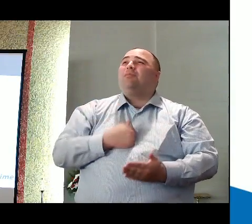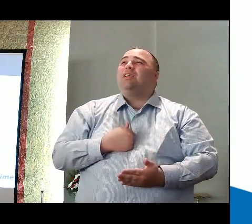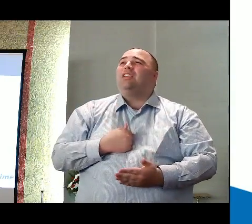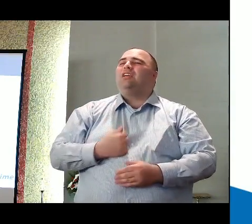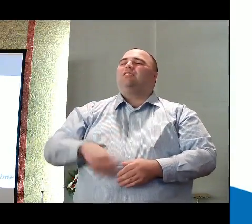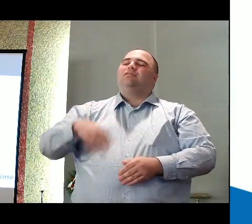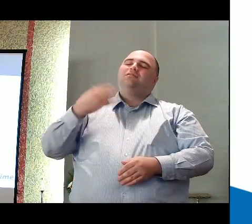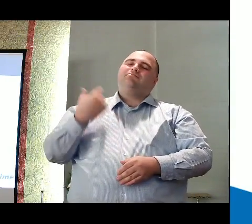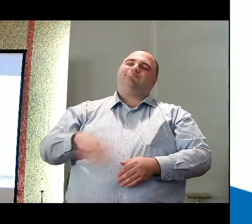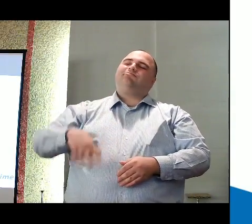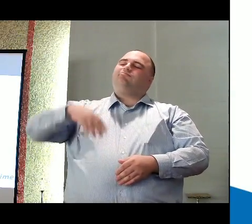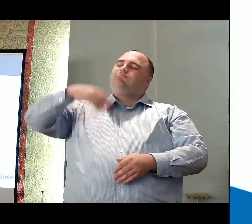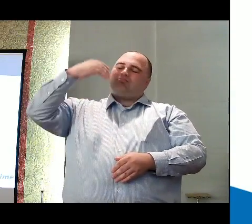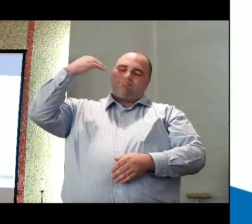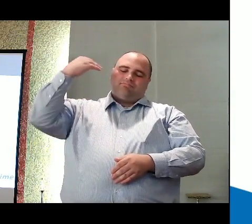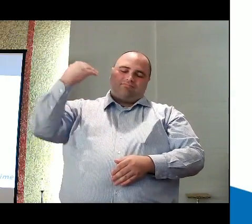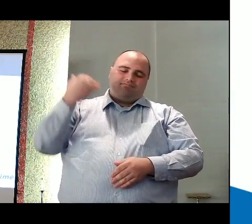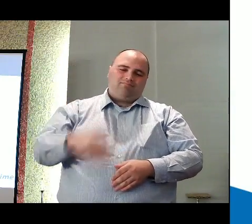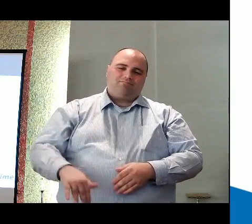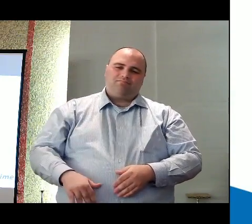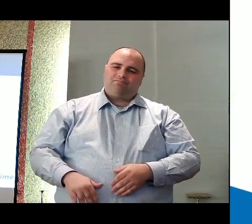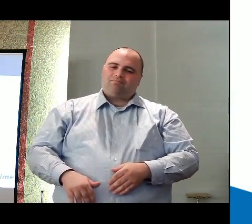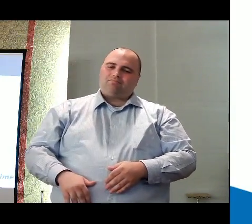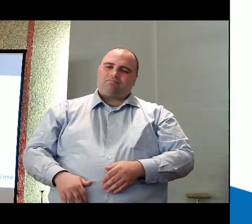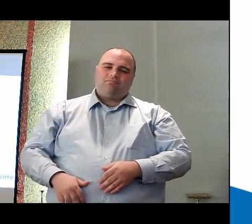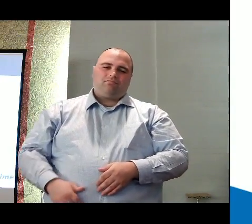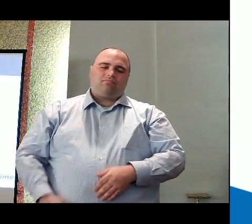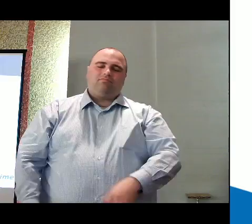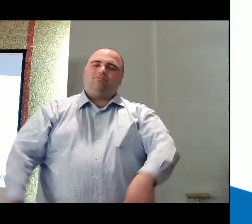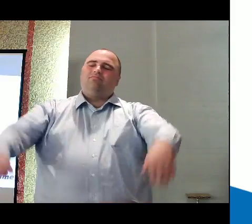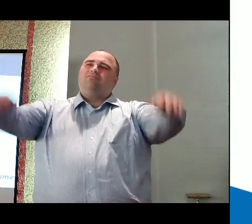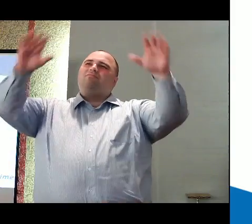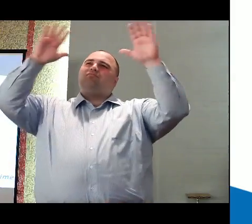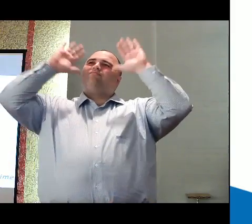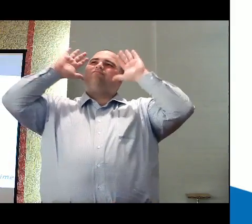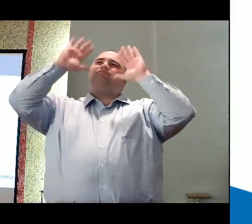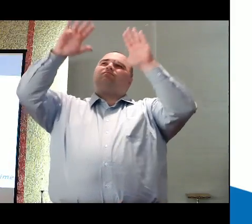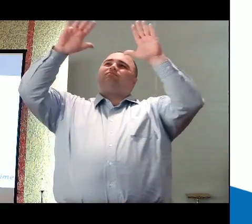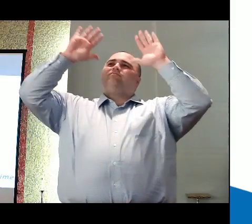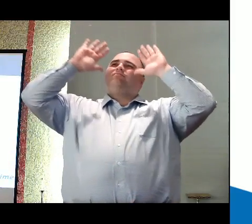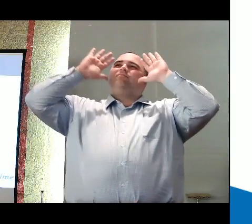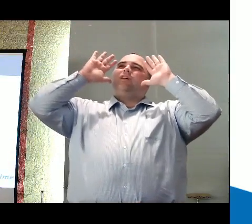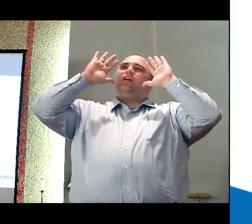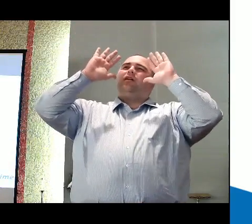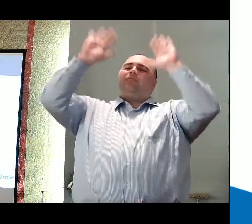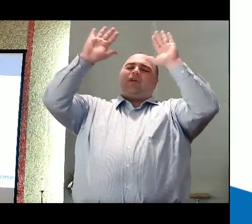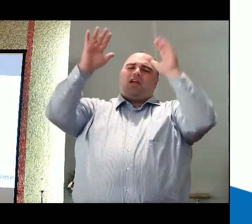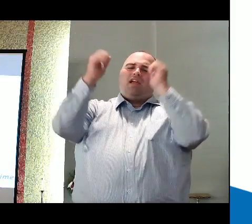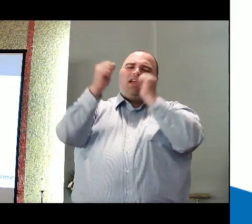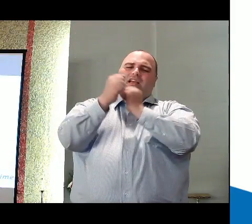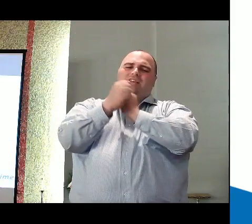my God, would die for me?